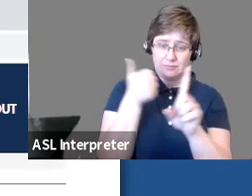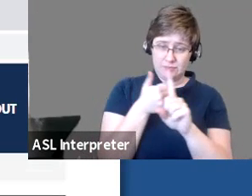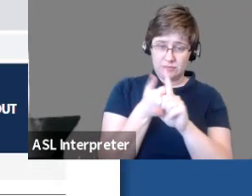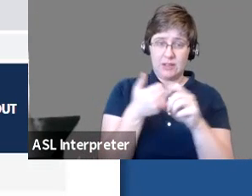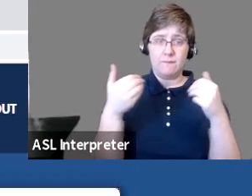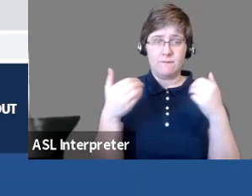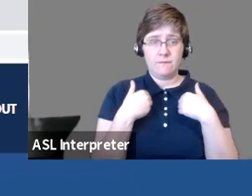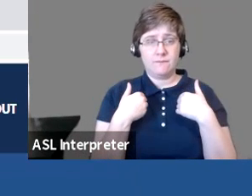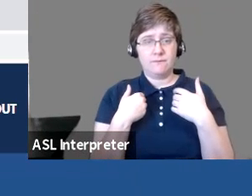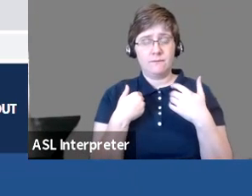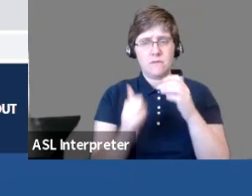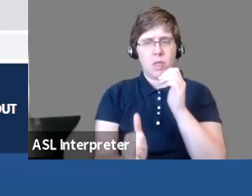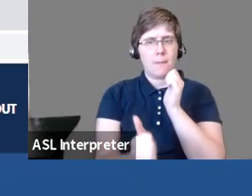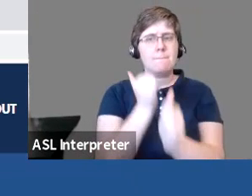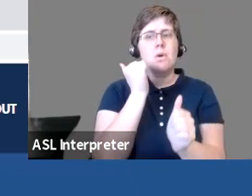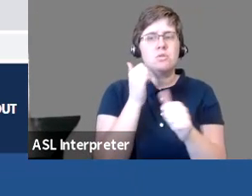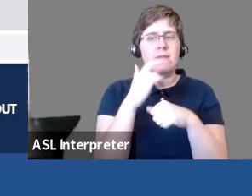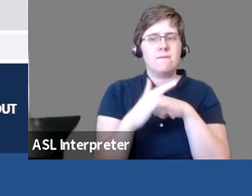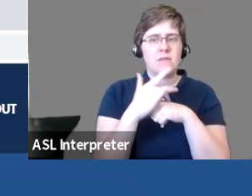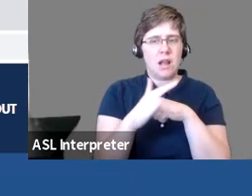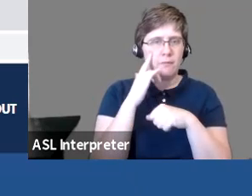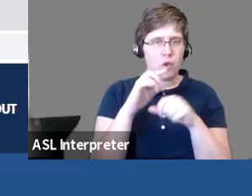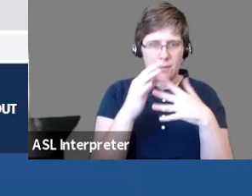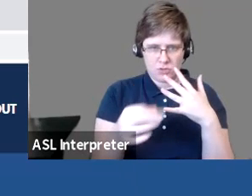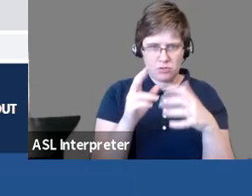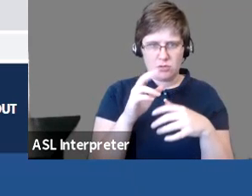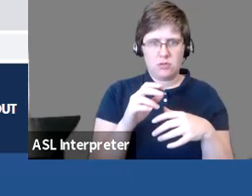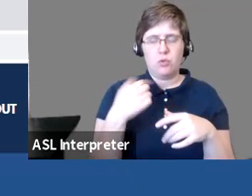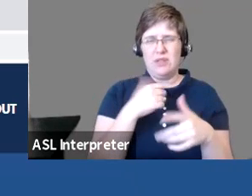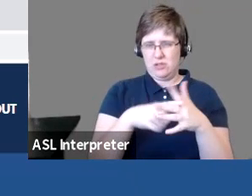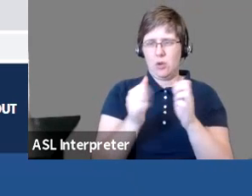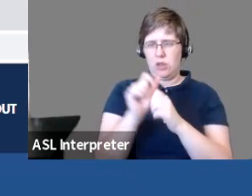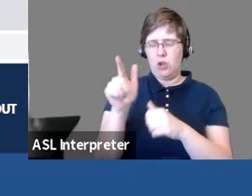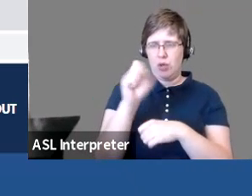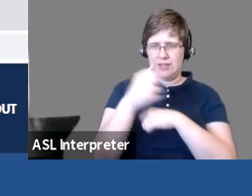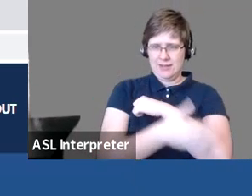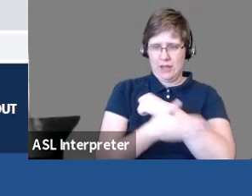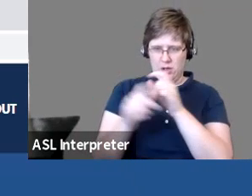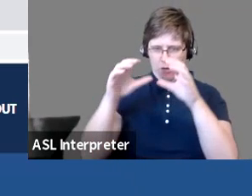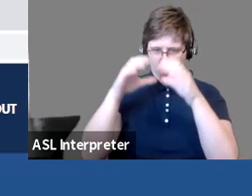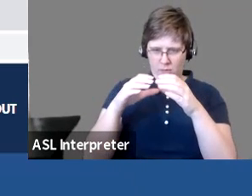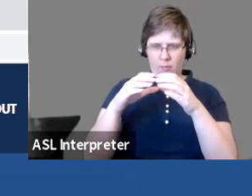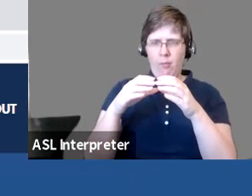also the most in the way of transportation options. So we want to start with Lucas County as that scope.